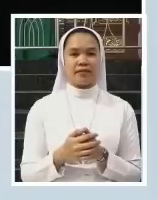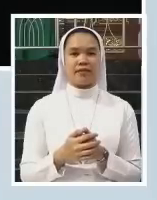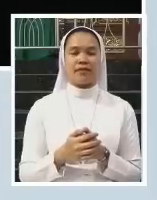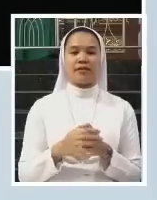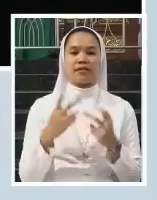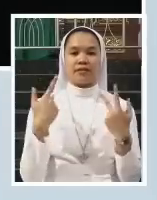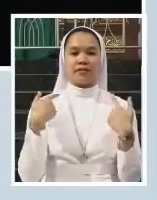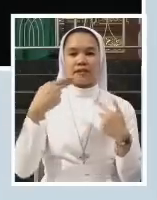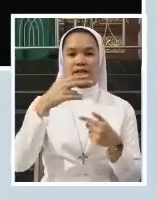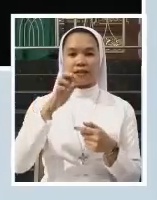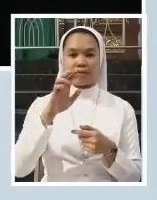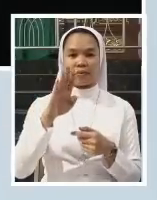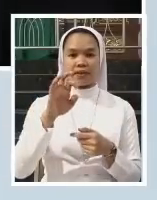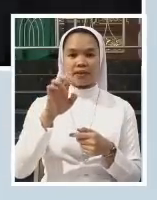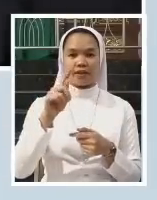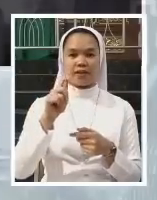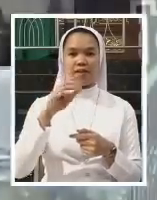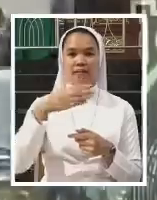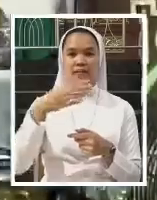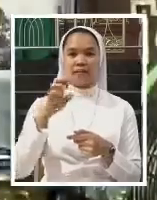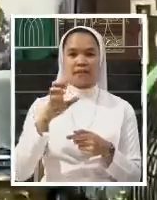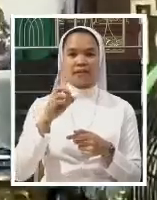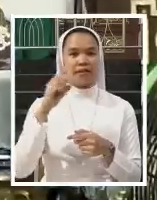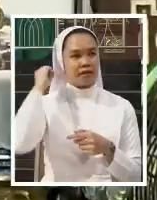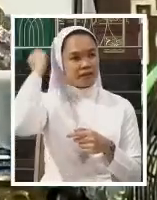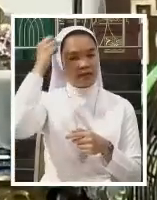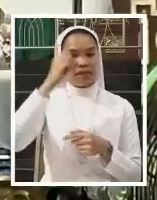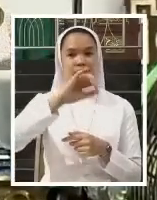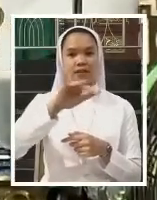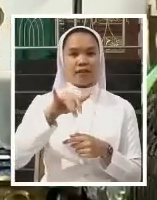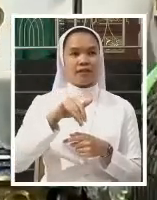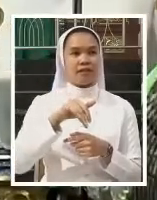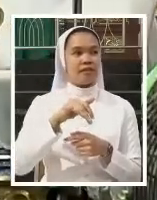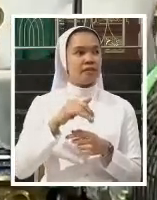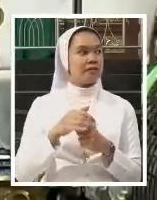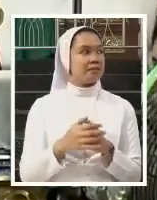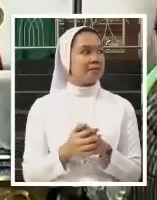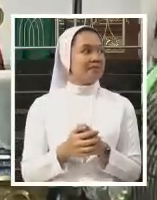Father Herbert Machado, Pastor St. Joseph